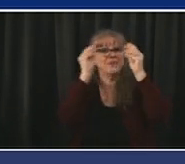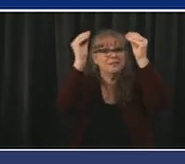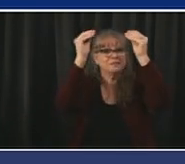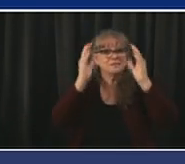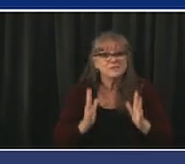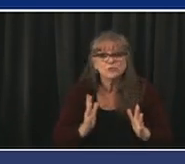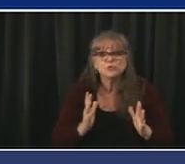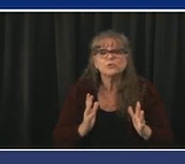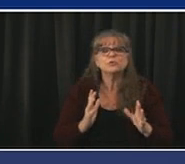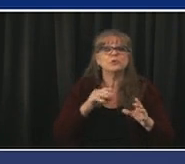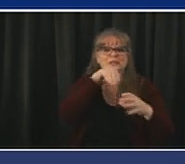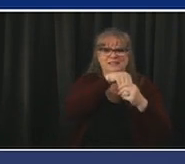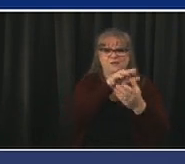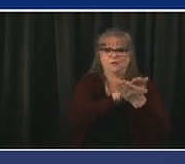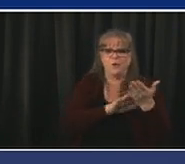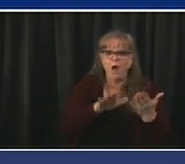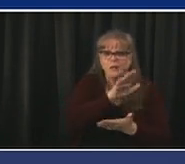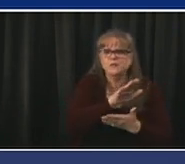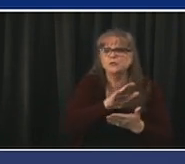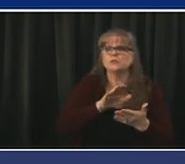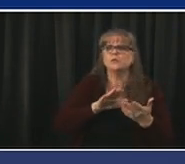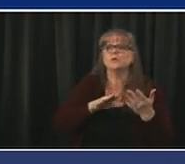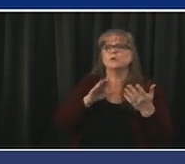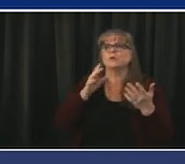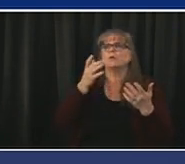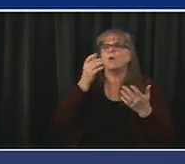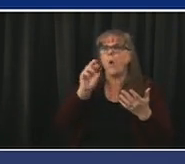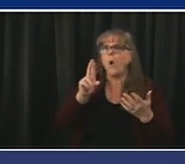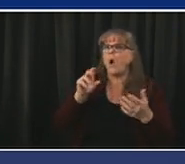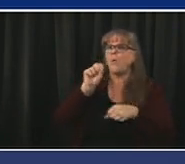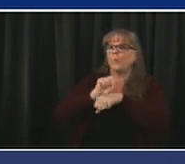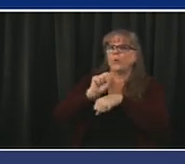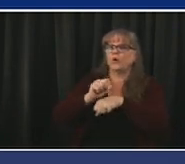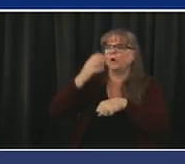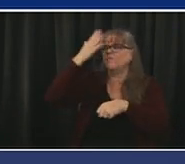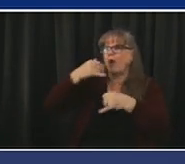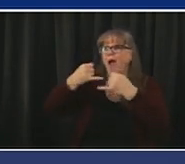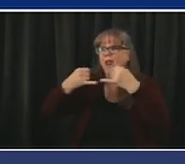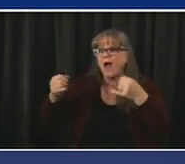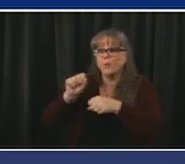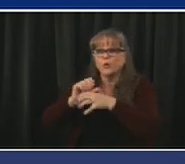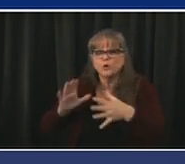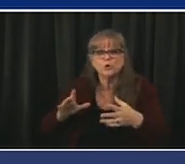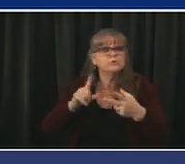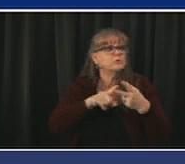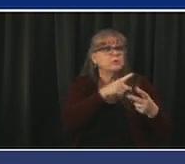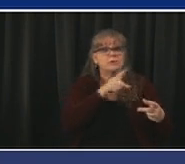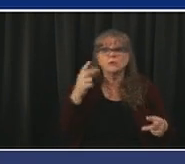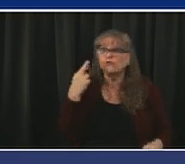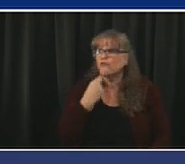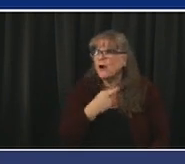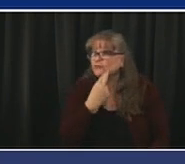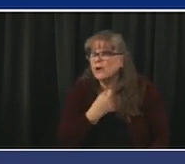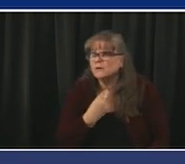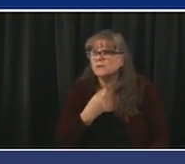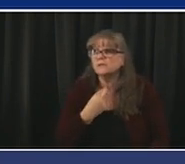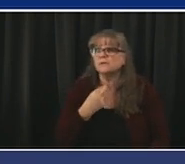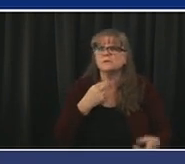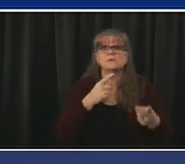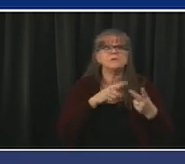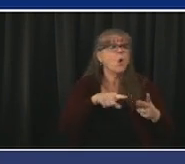food and restaurant services, manufacturing, and the U.S. Postal Service. Next slide.